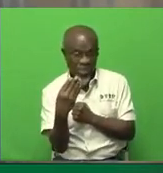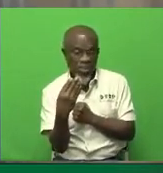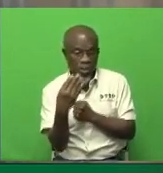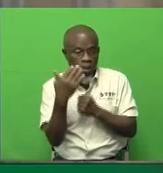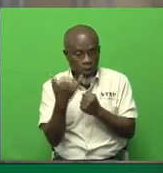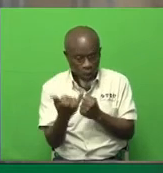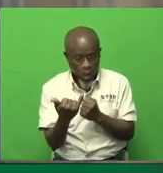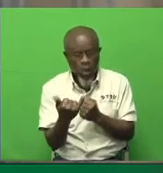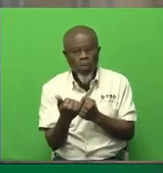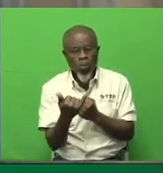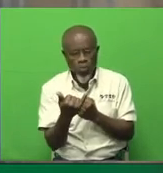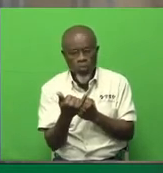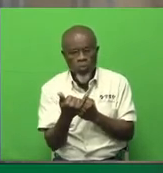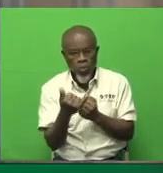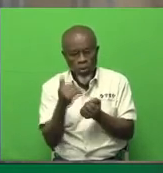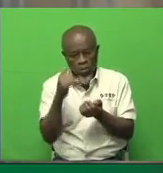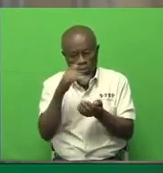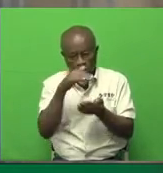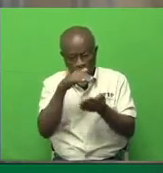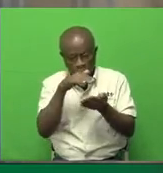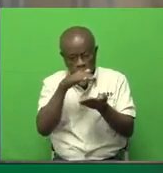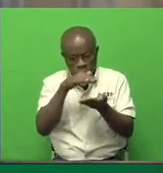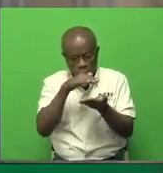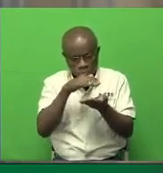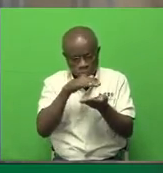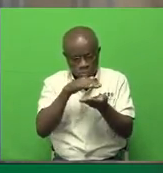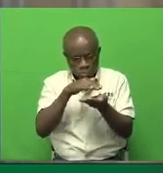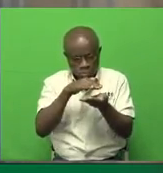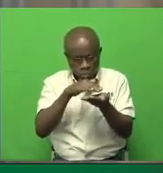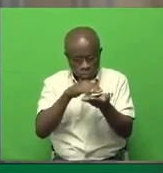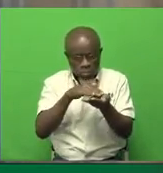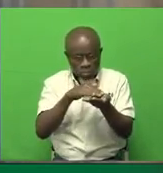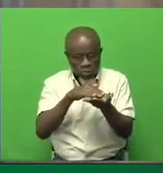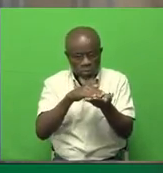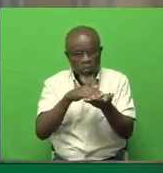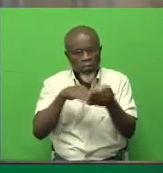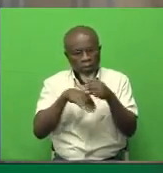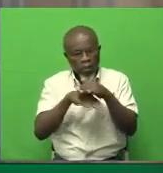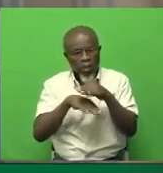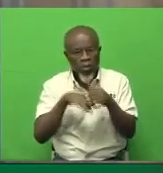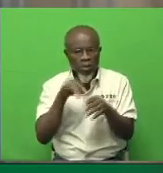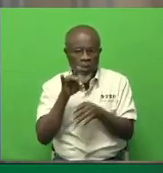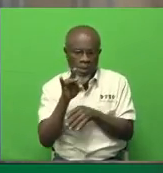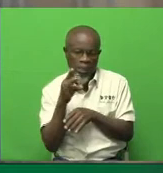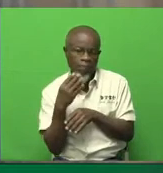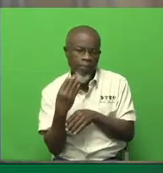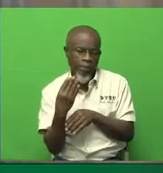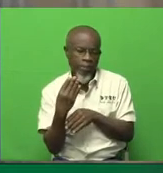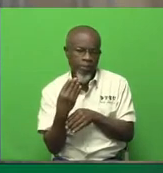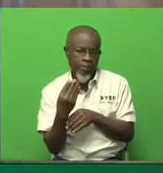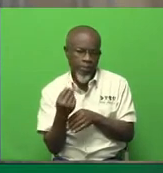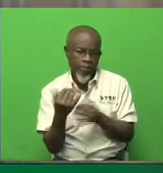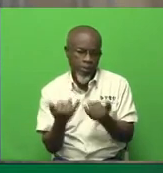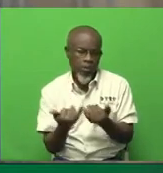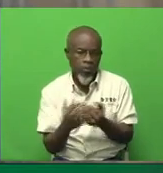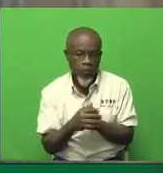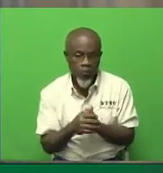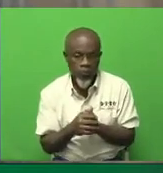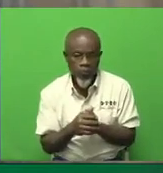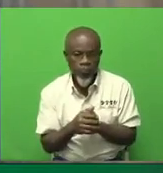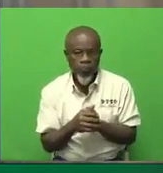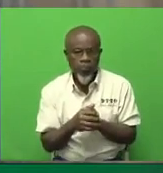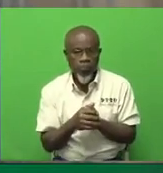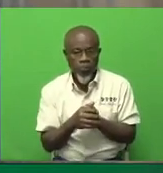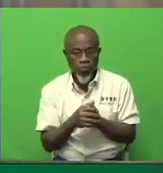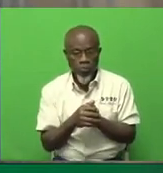6.8 billion which is even lower than it was at the same time last year over this Minister